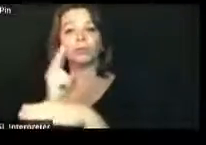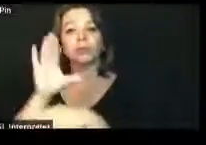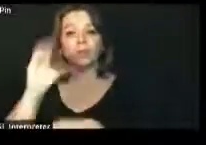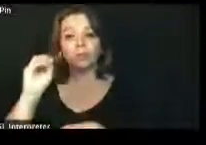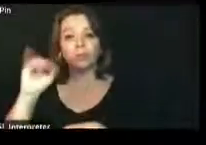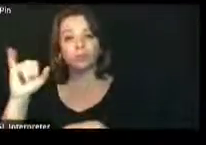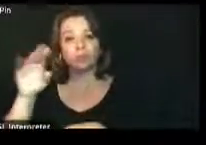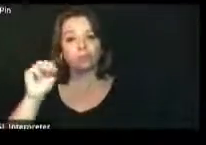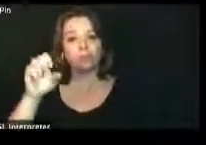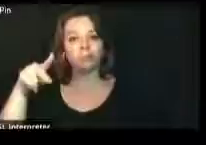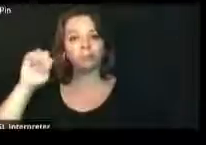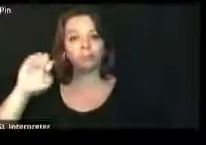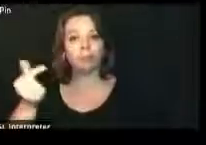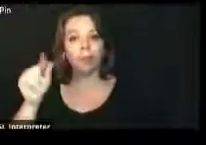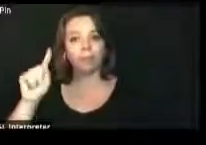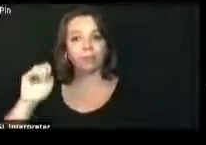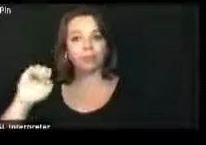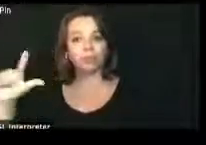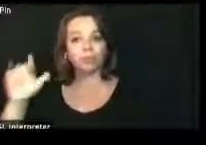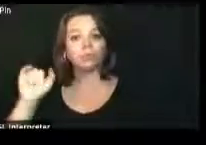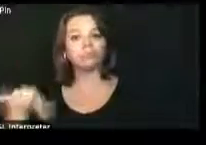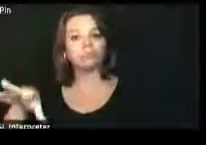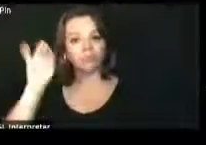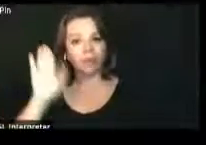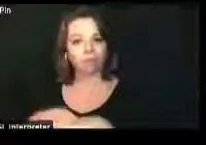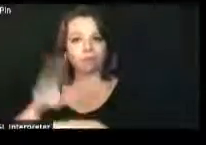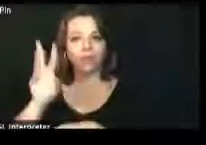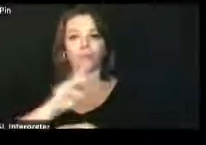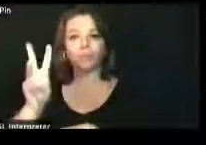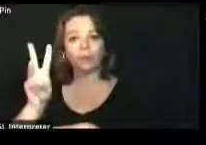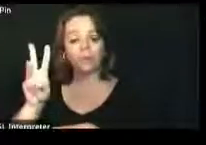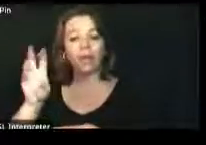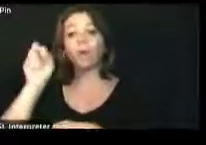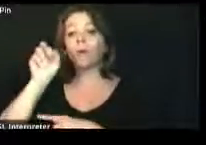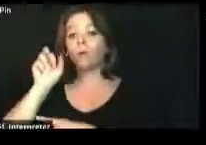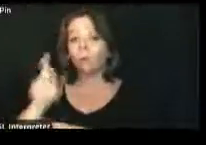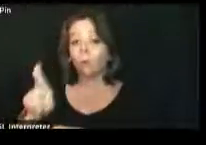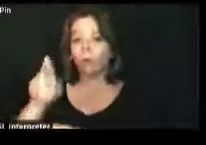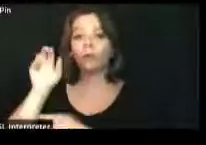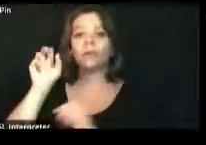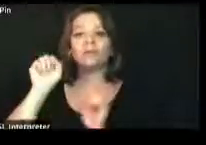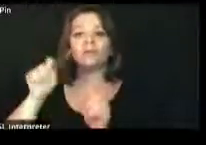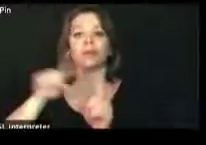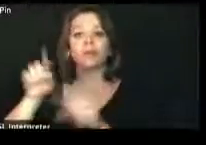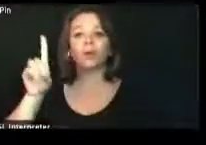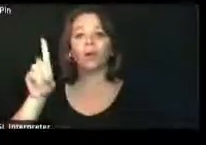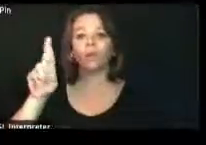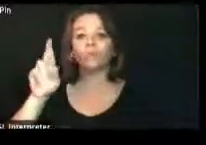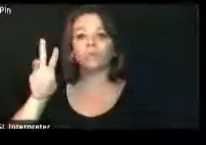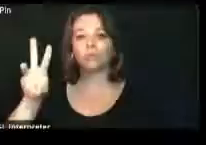that can be found directly from our website or